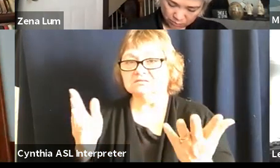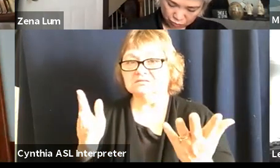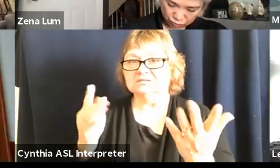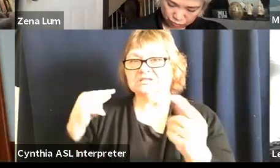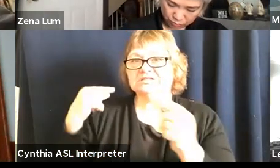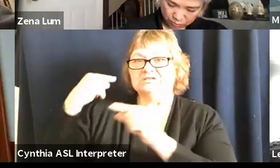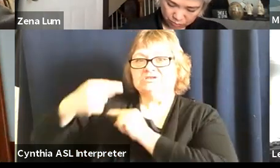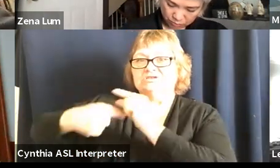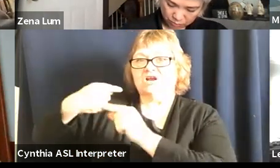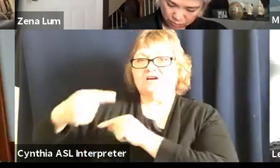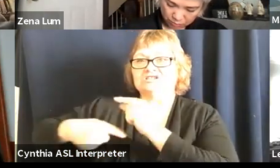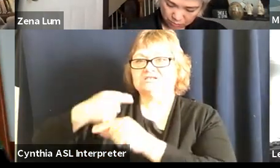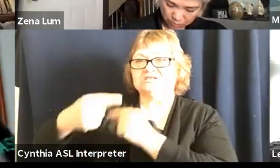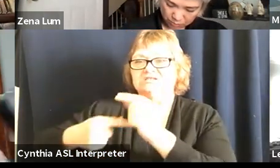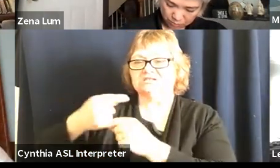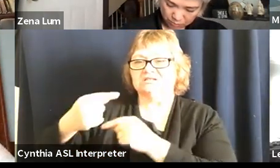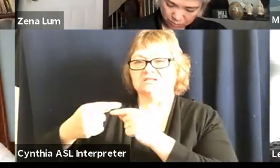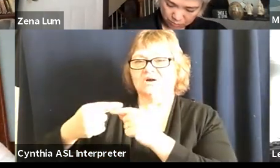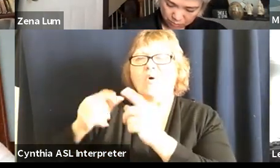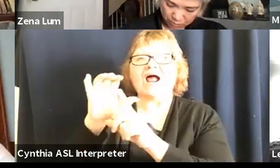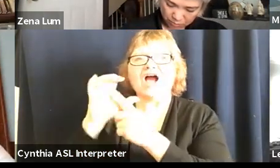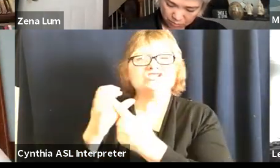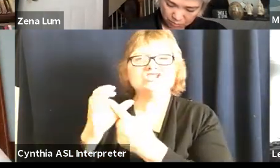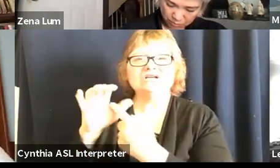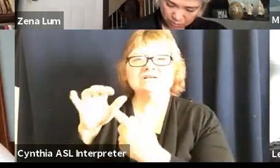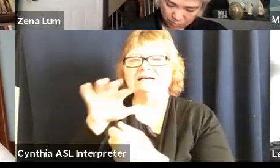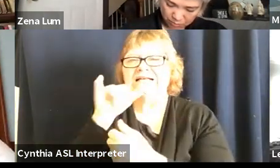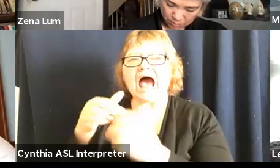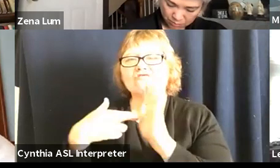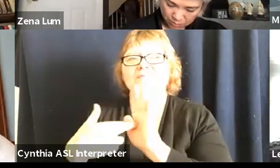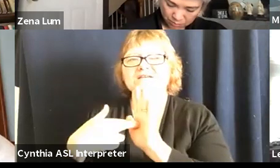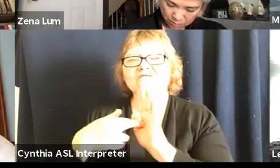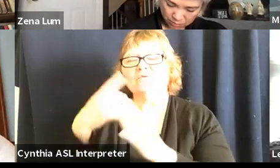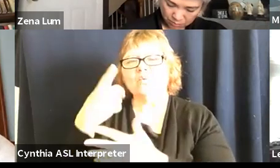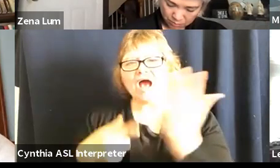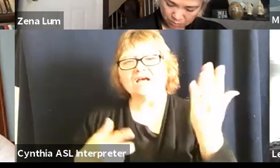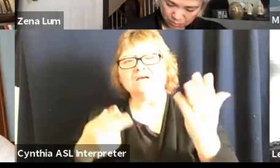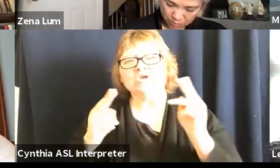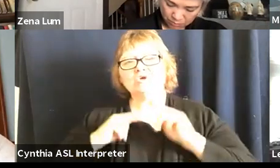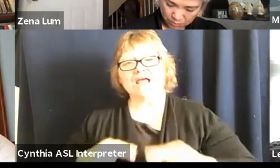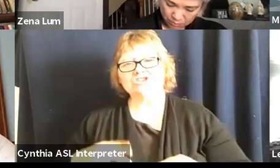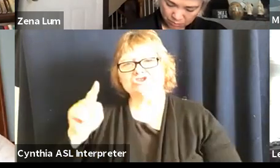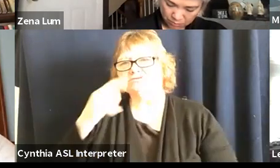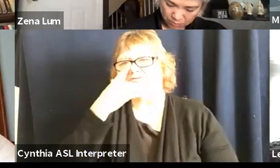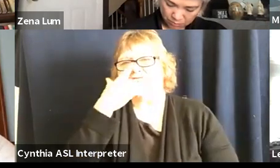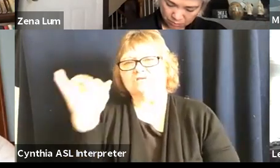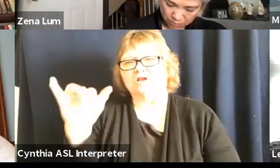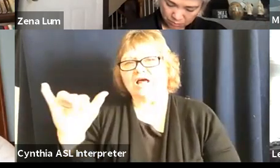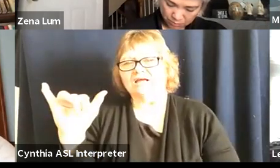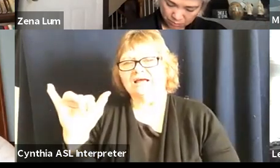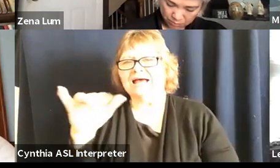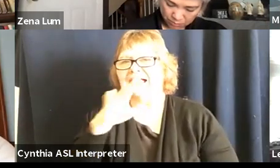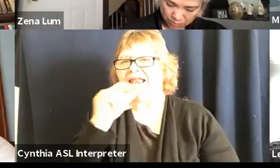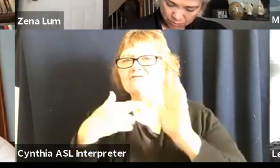generational, just to create a culture that is not representative of what humanity needs to be, and not representative of what